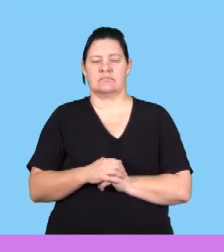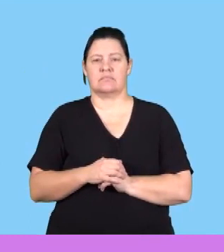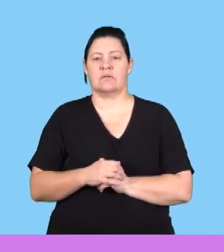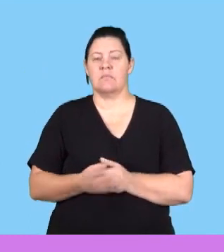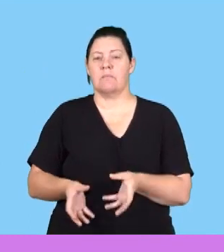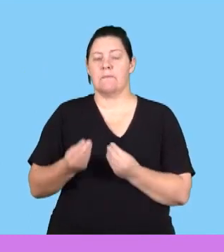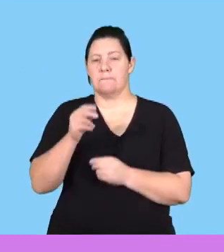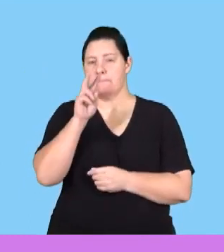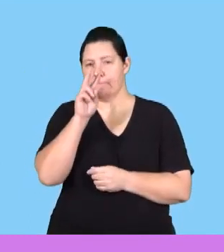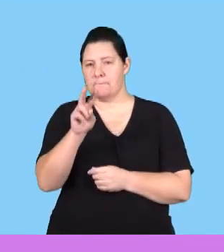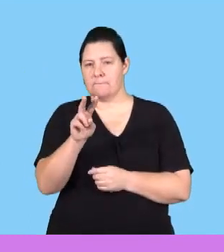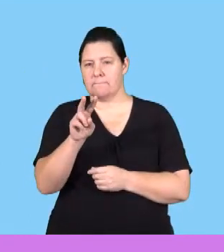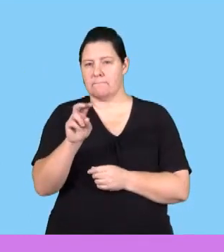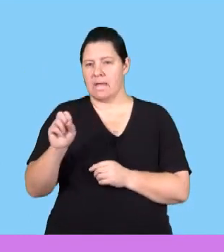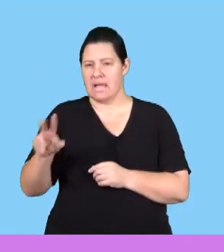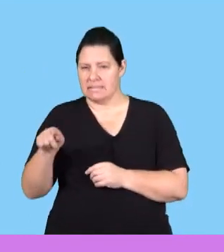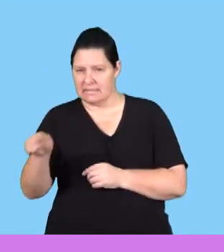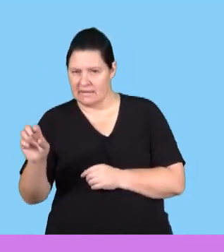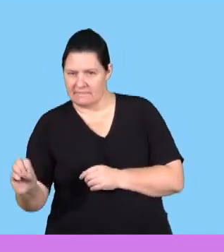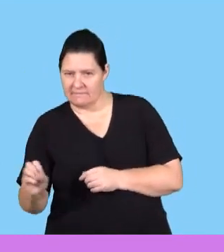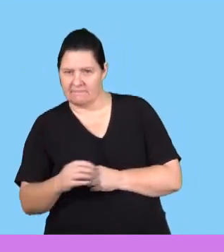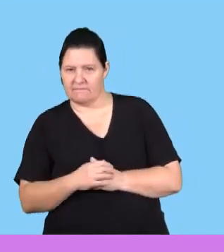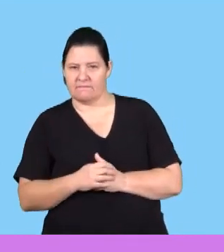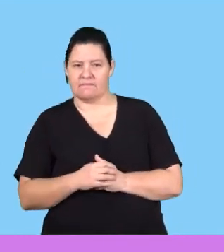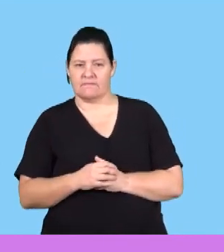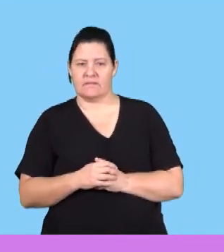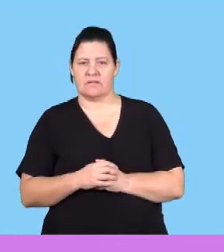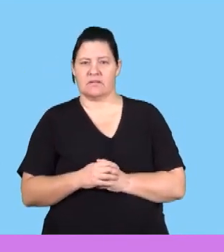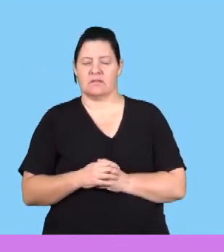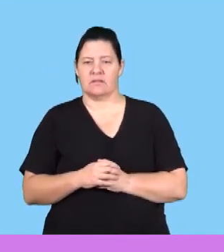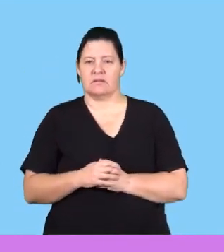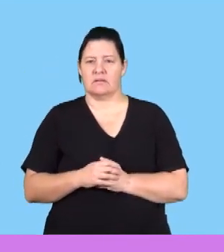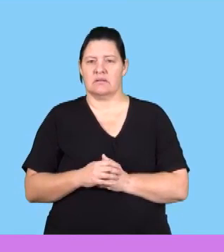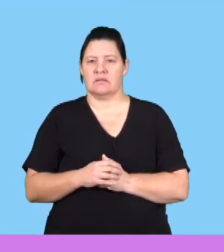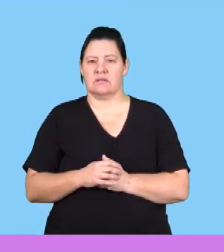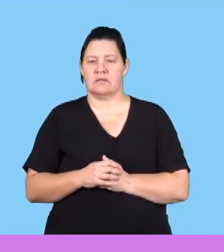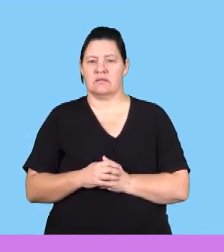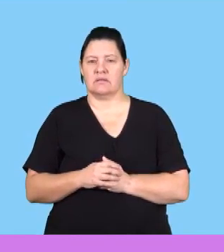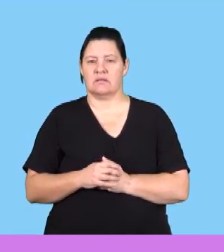my 17s there. Then I see there's an 18.